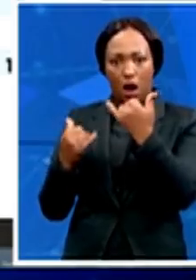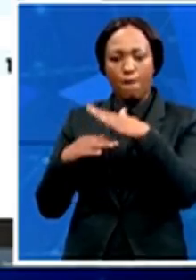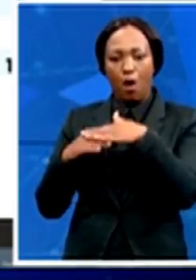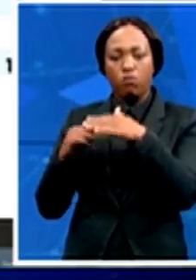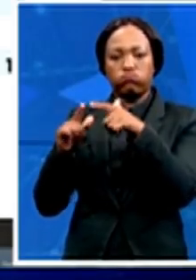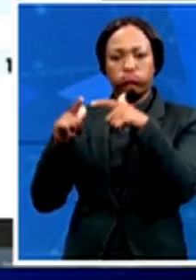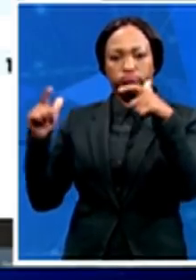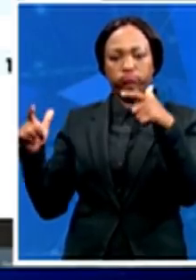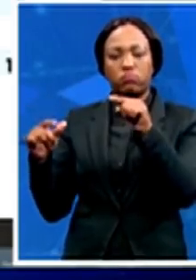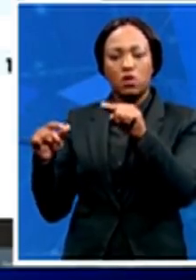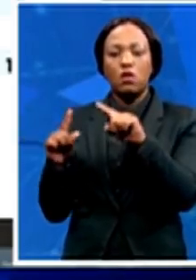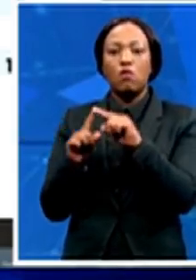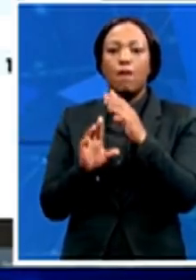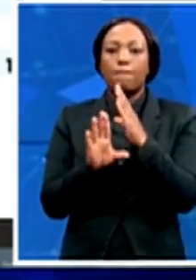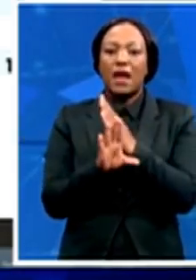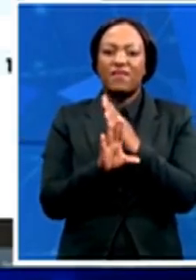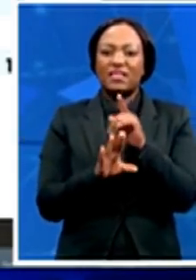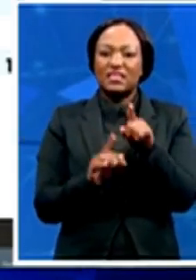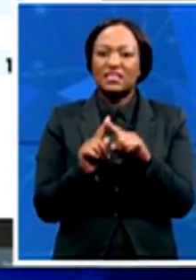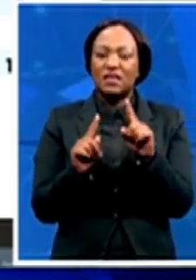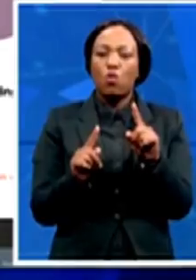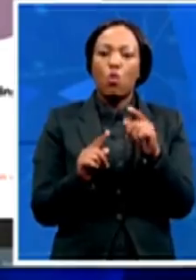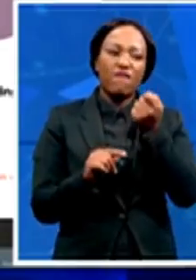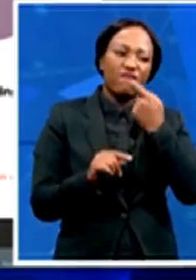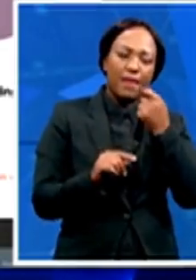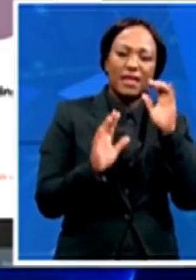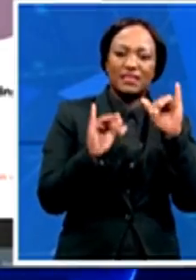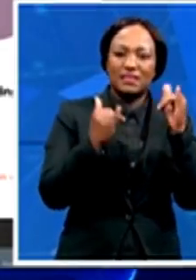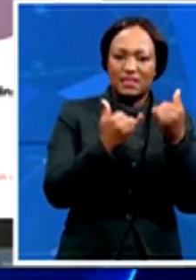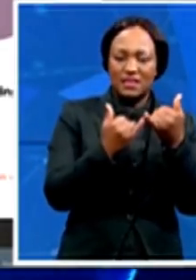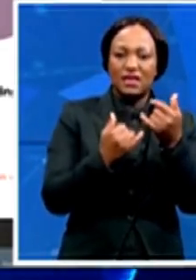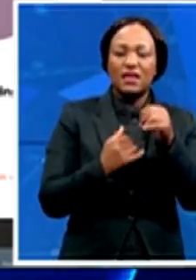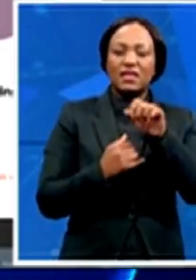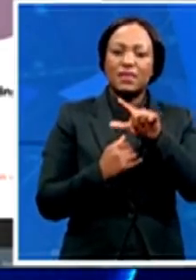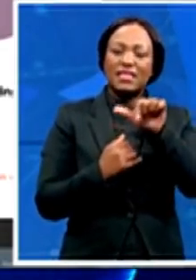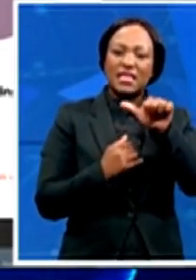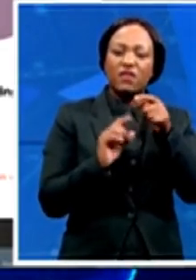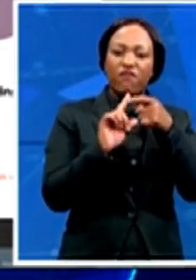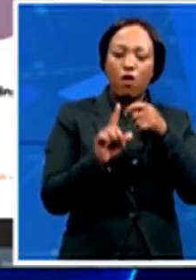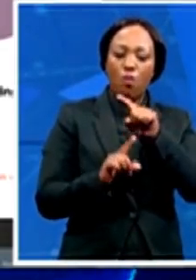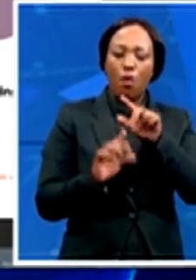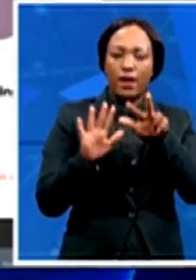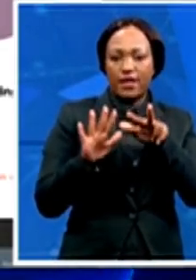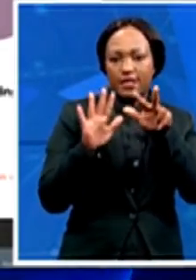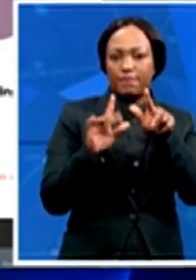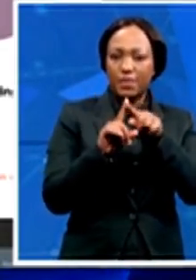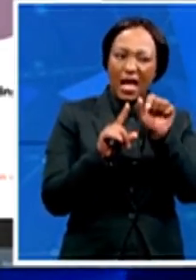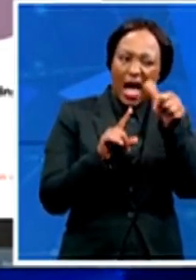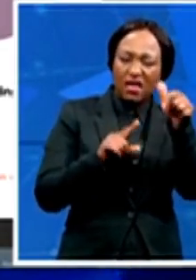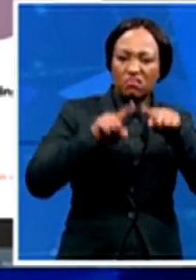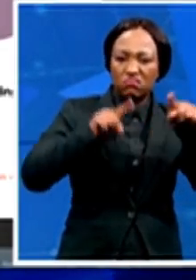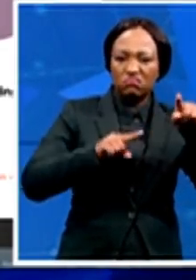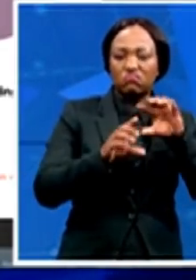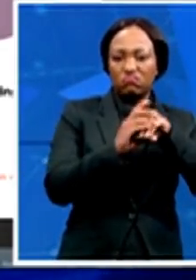is click pharmacies. It's 76 of the 118, but there are other range of sites. This